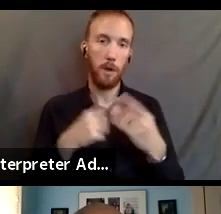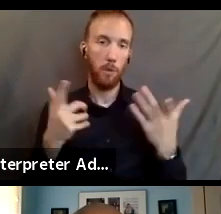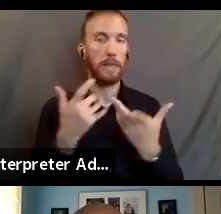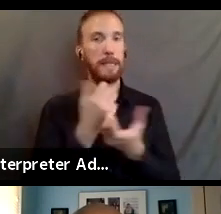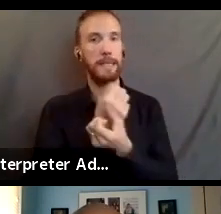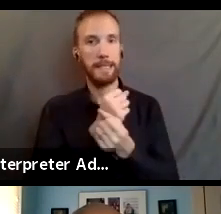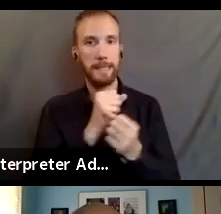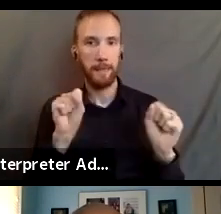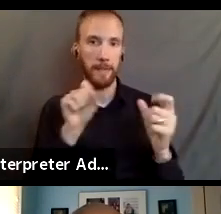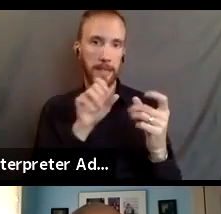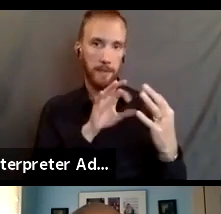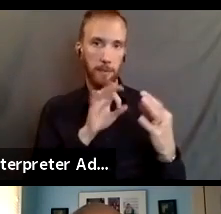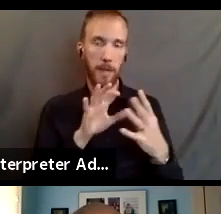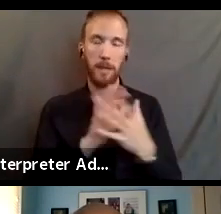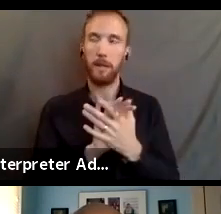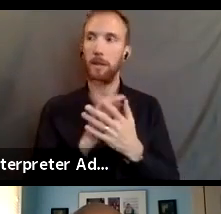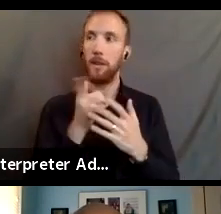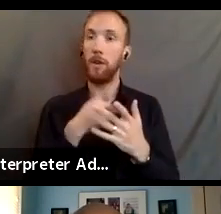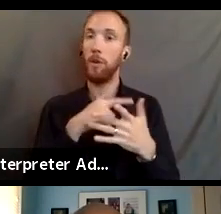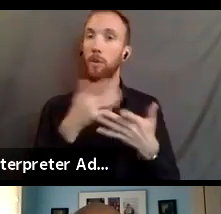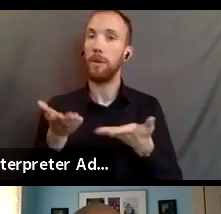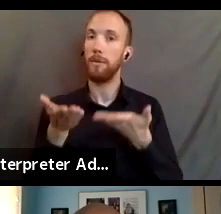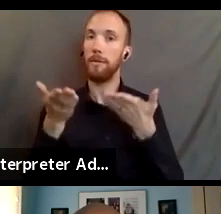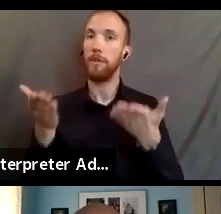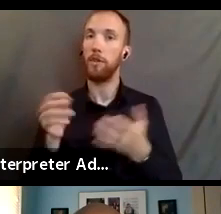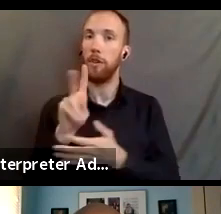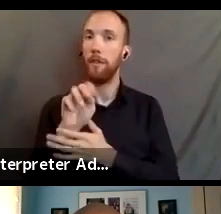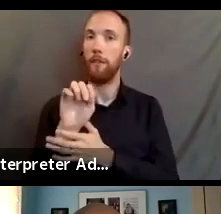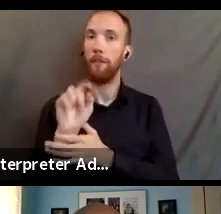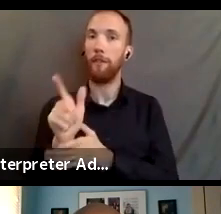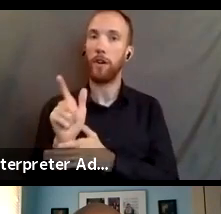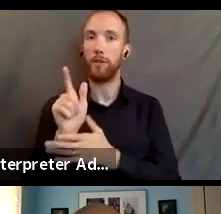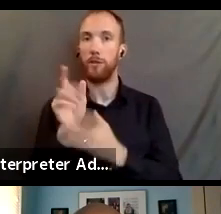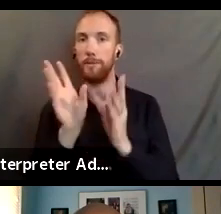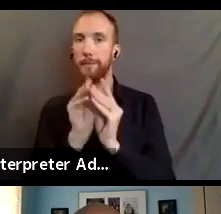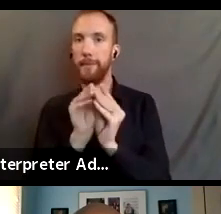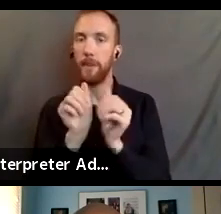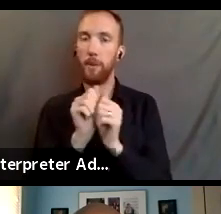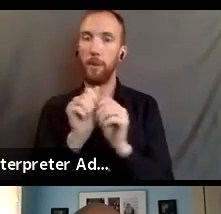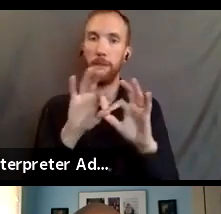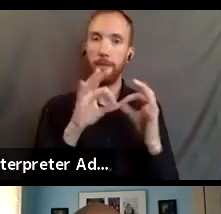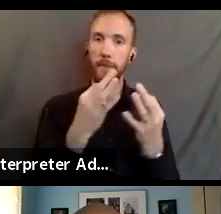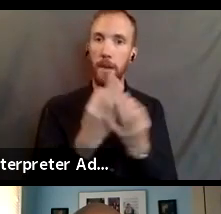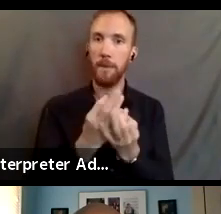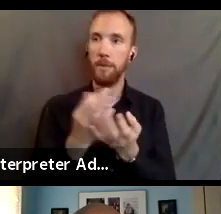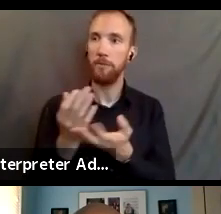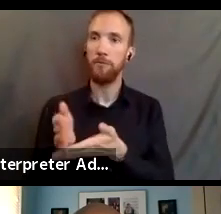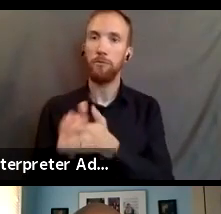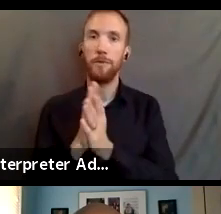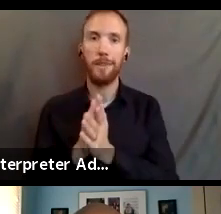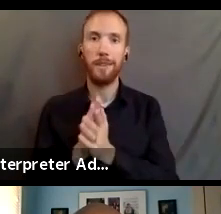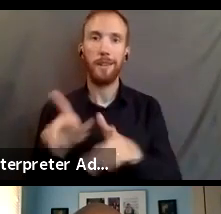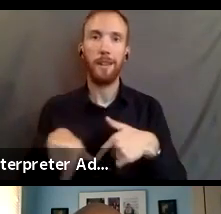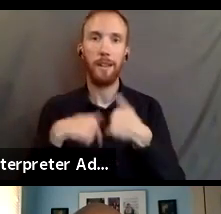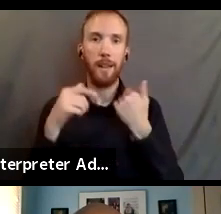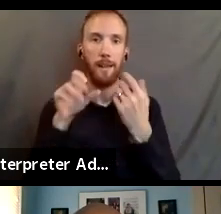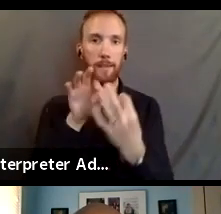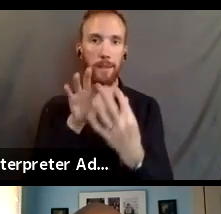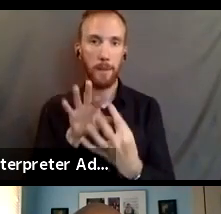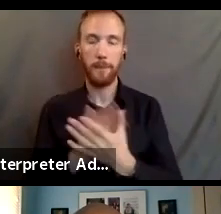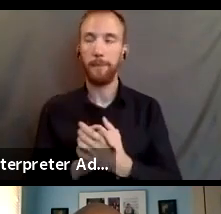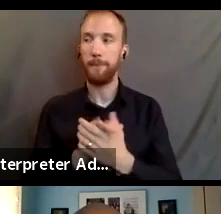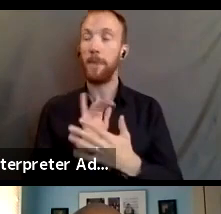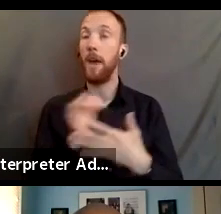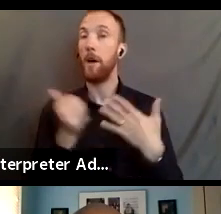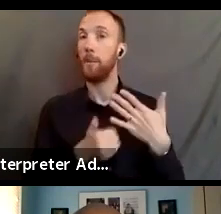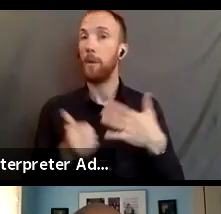the plan we hosted virtual town halls for students and families and allowed them to give us live feedback on the plan our priorities